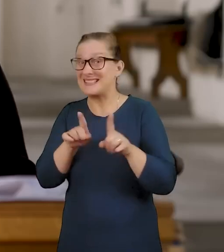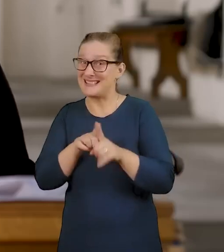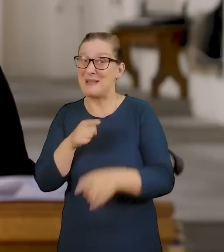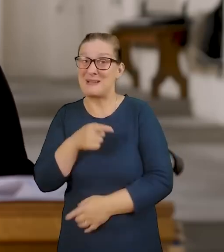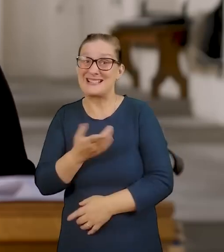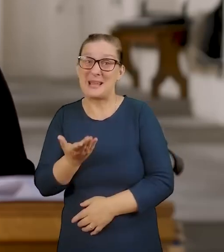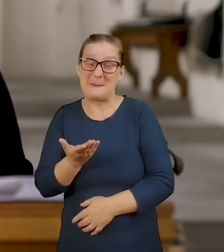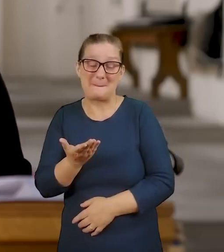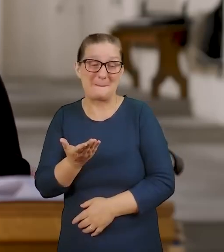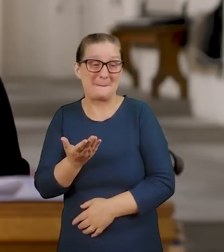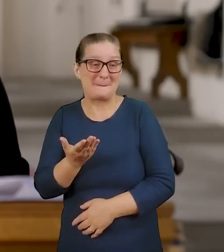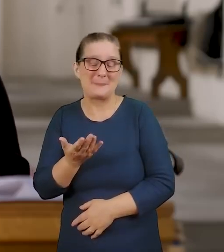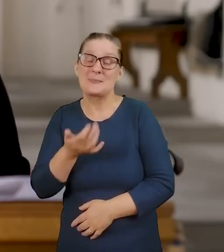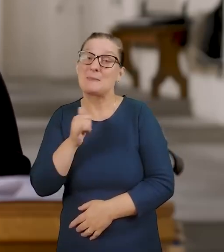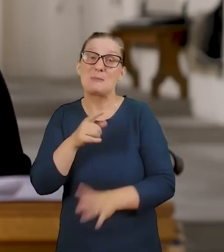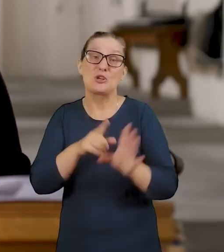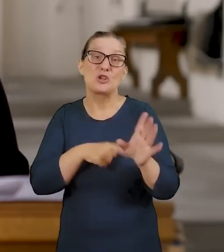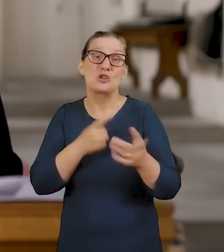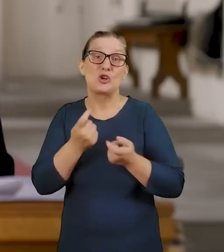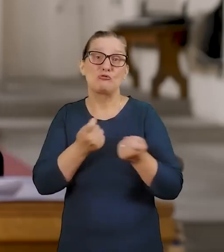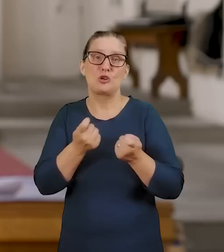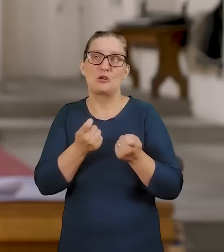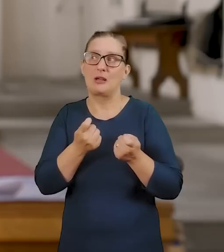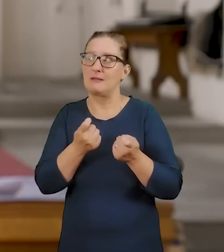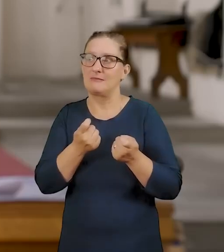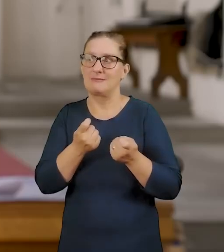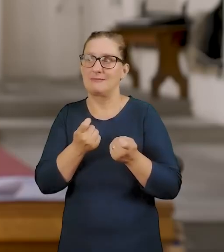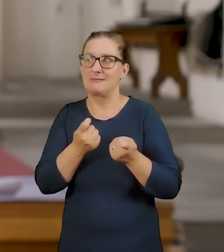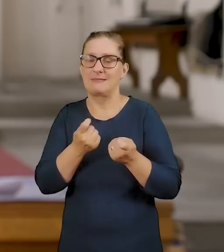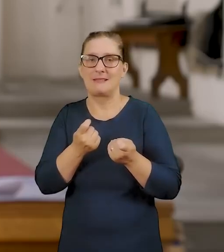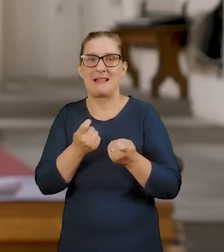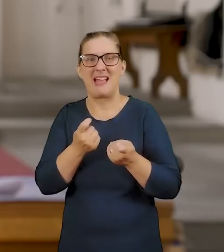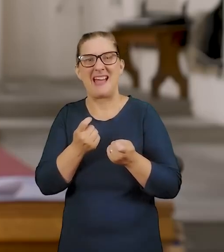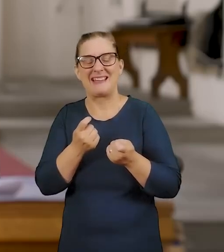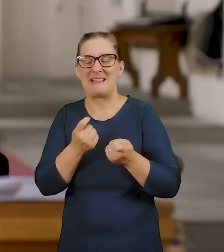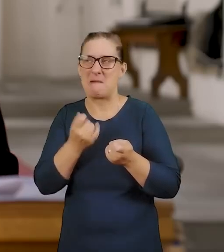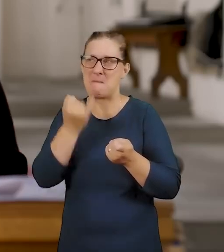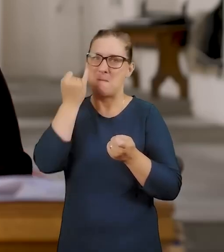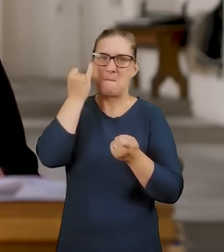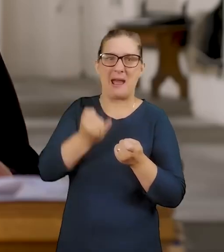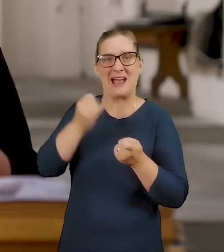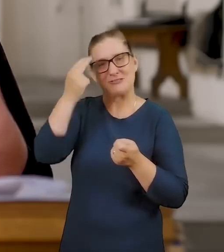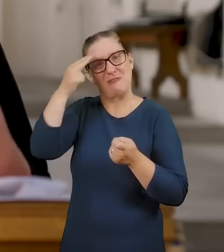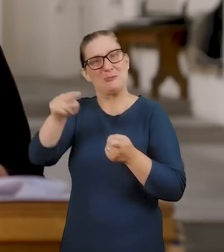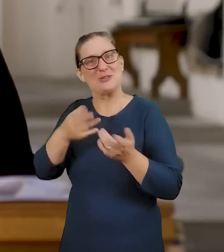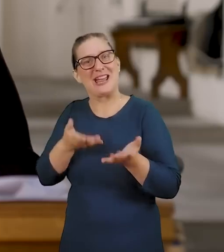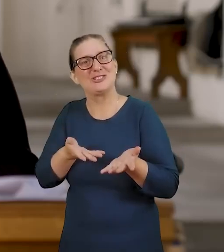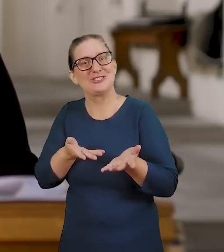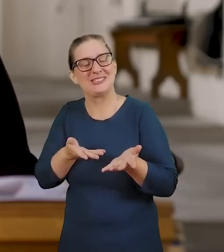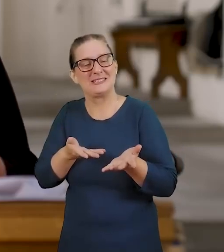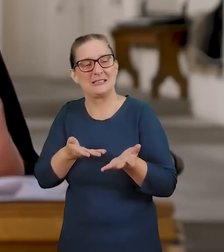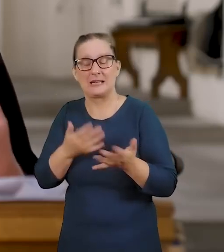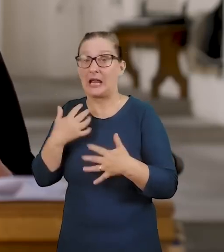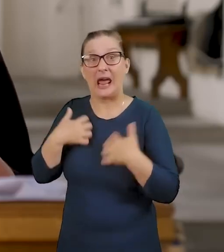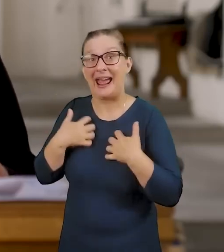ways we are him. I mean, perhaps this young ruler's got a bit of bad press. We know he's run up to